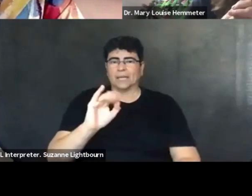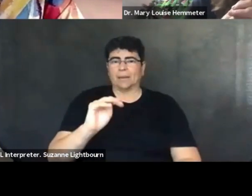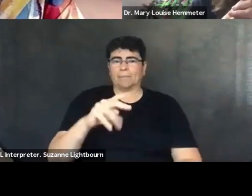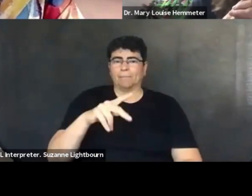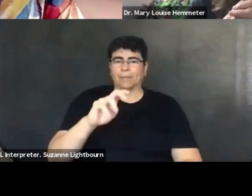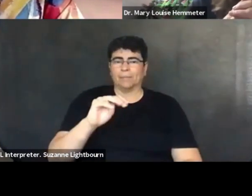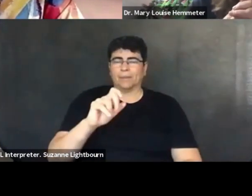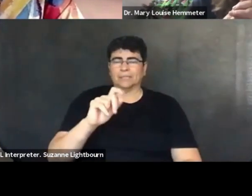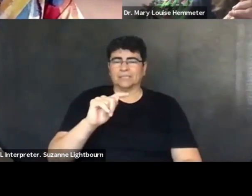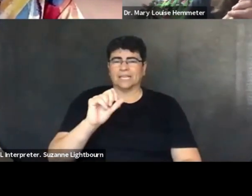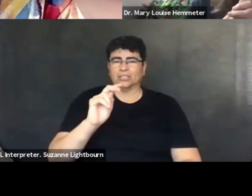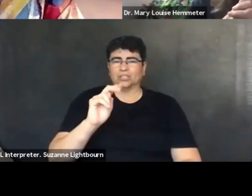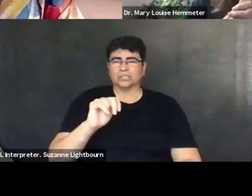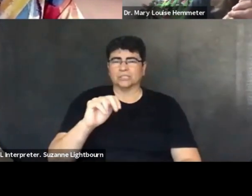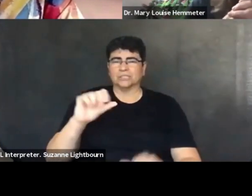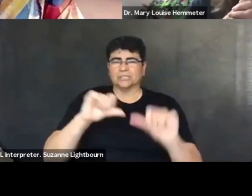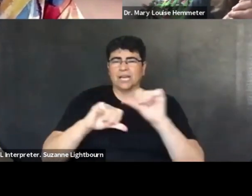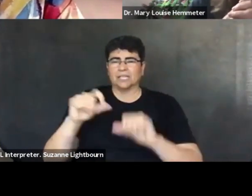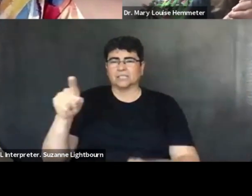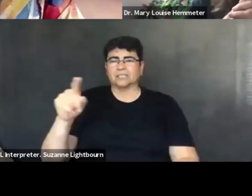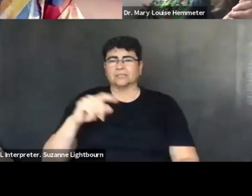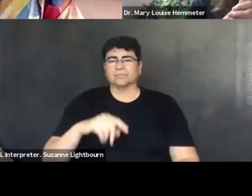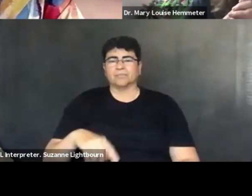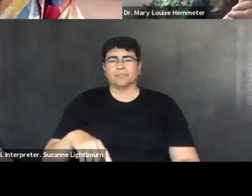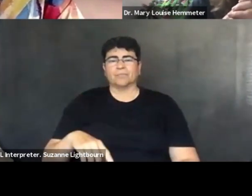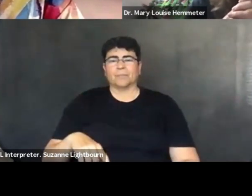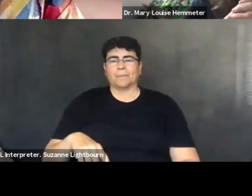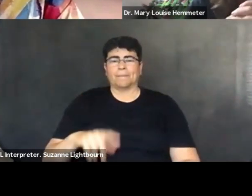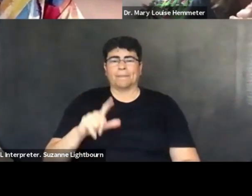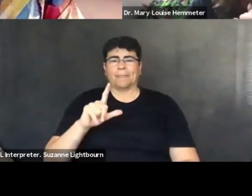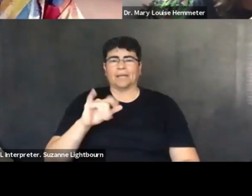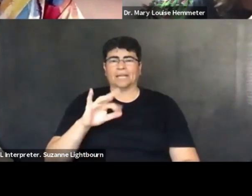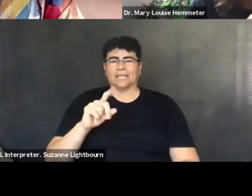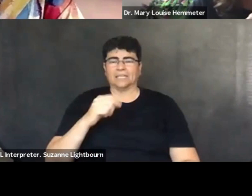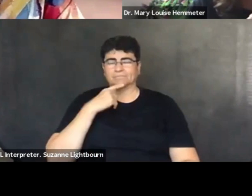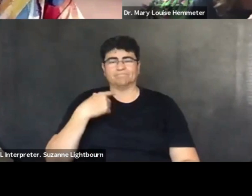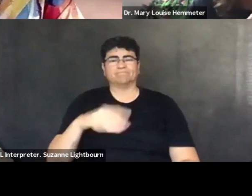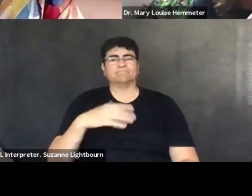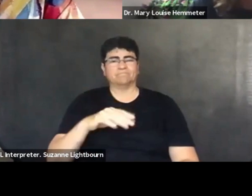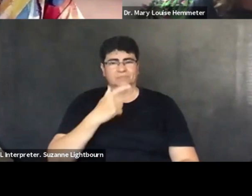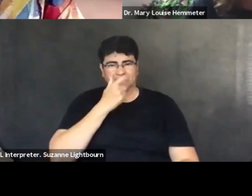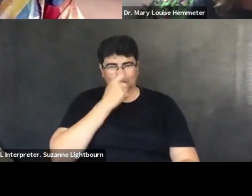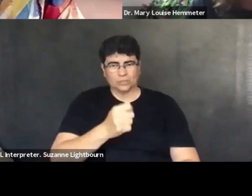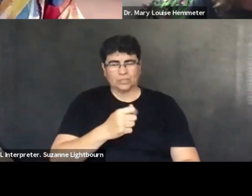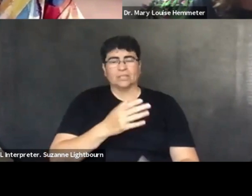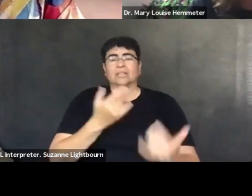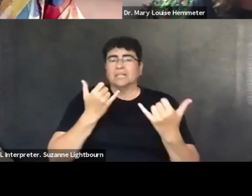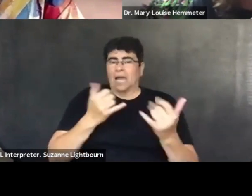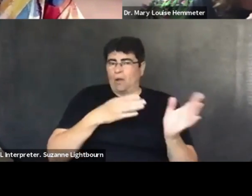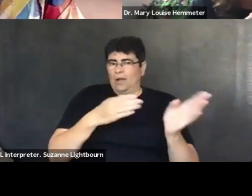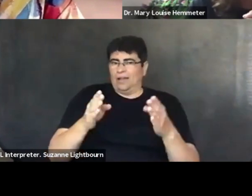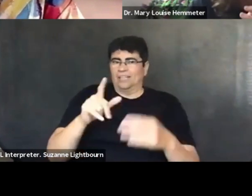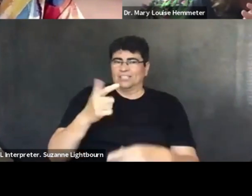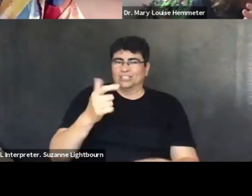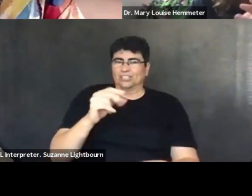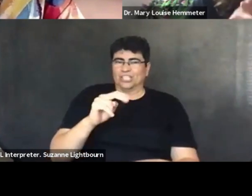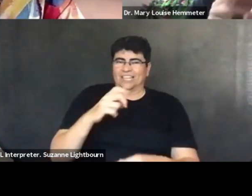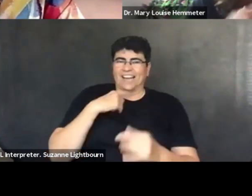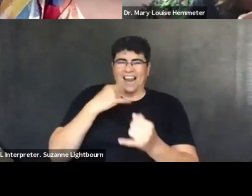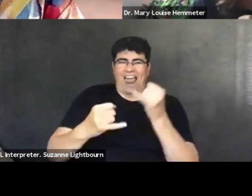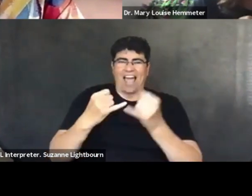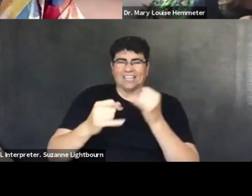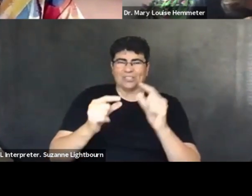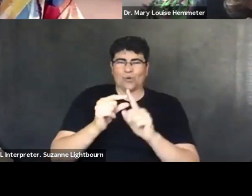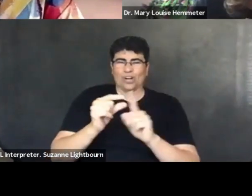science. Interesting. Well, Jean, this is going to give you the last word on this, but